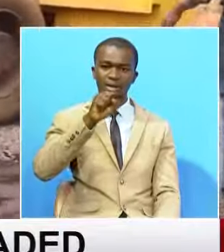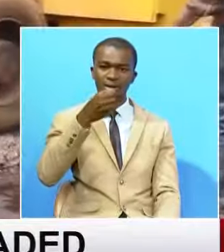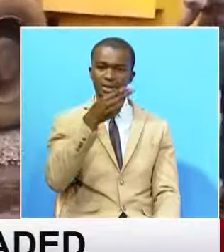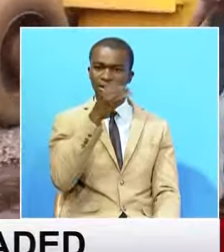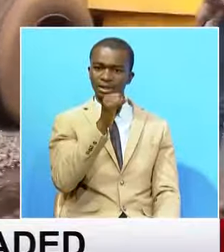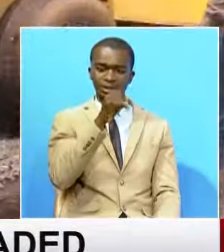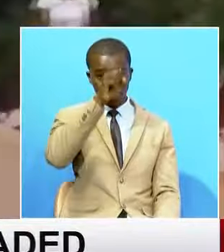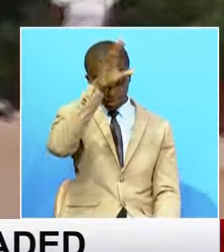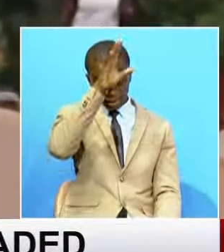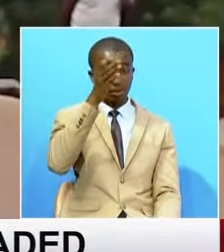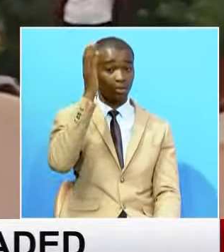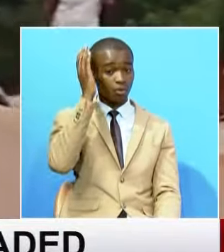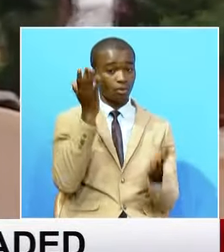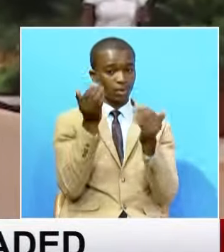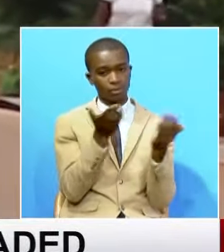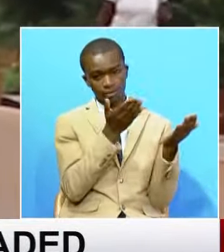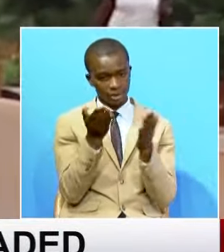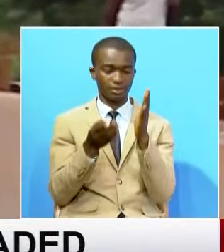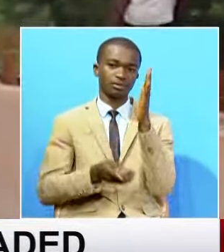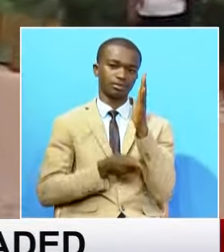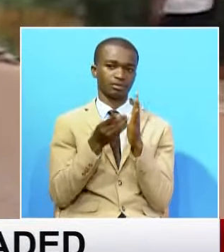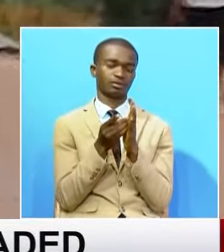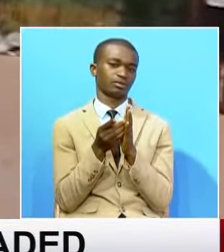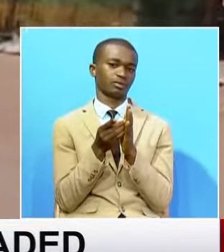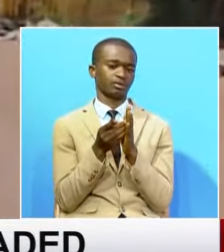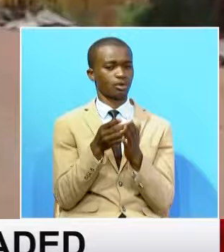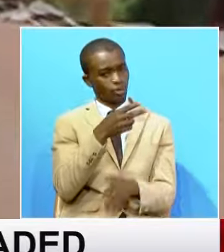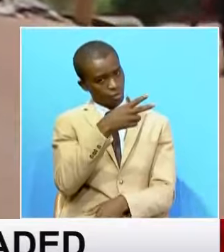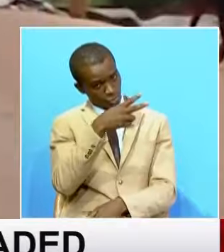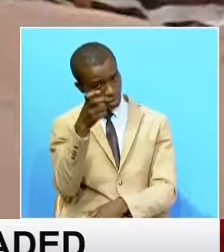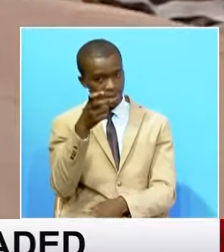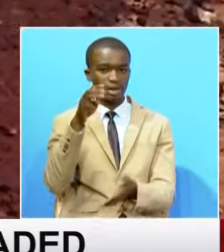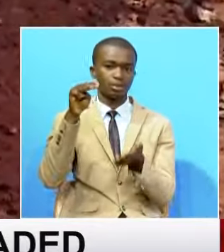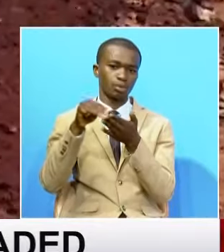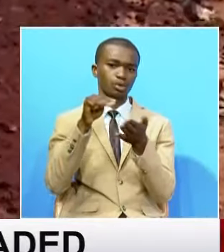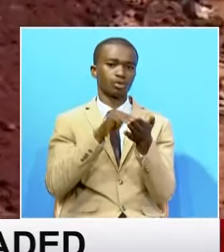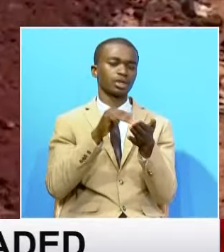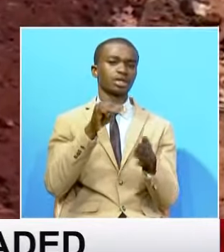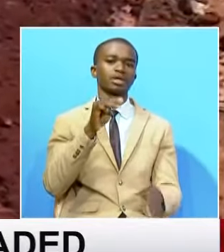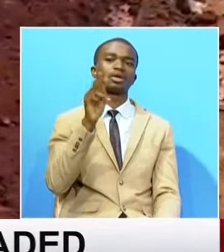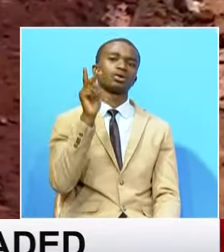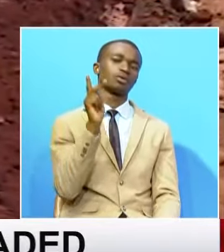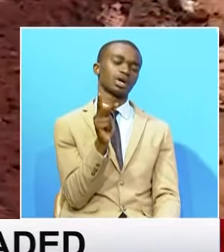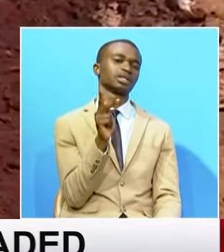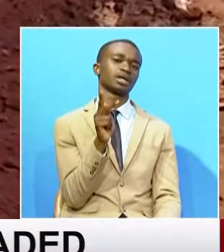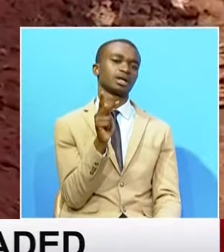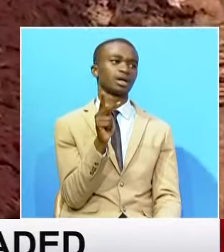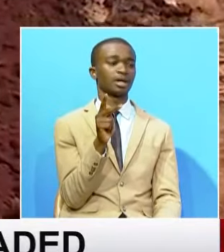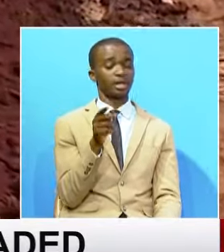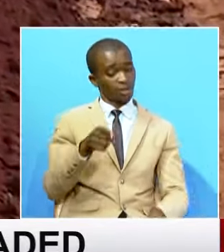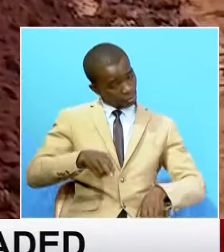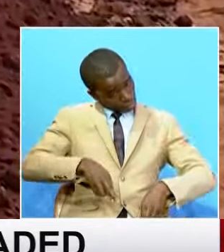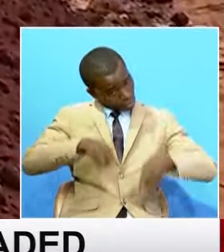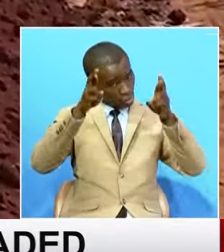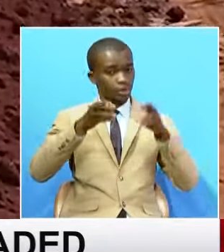local development. With a total amount of 200 million kwacha to be spent this year, Chisomo Kimasala Road is the